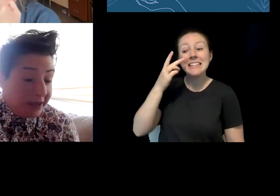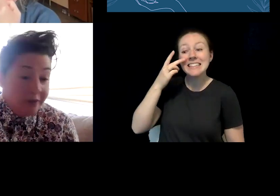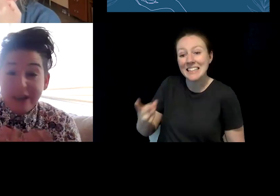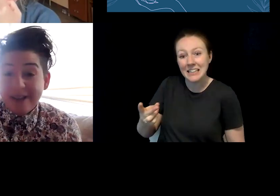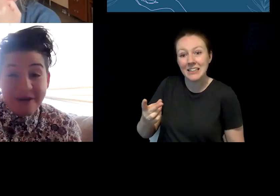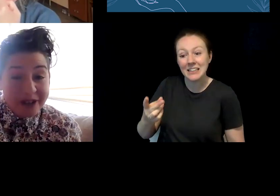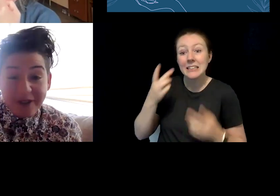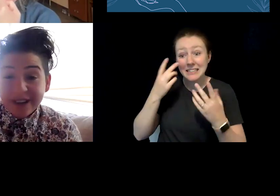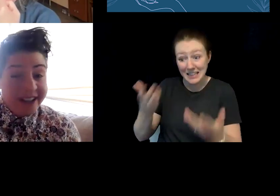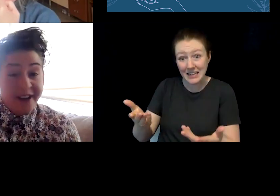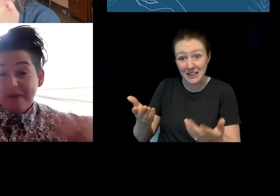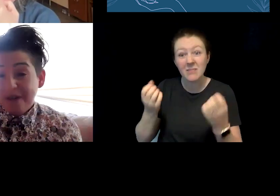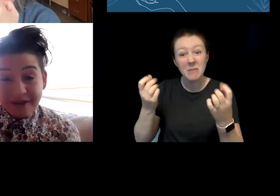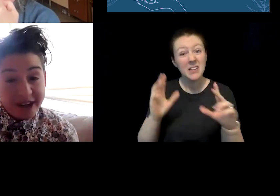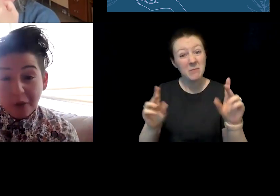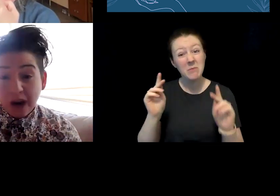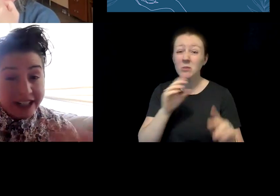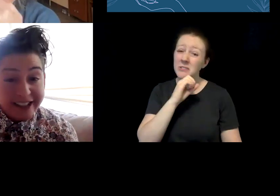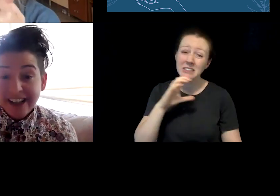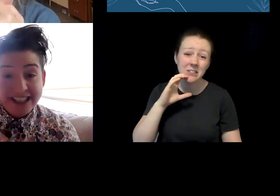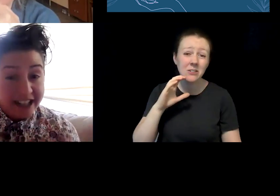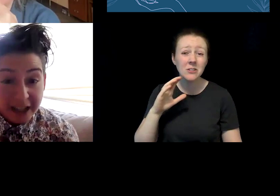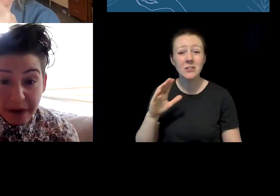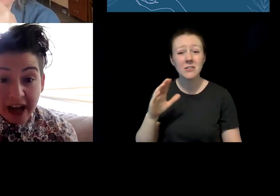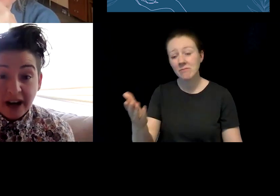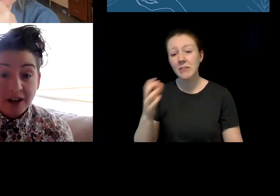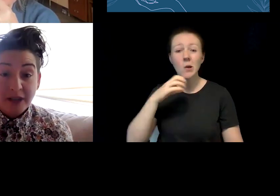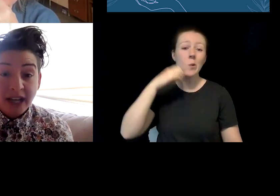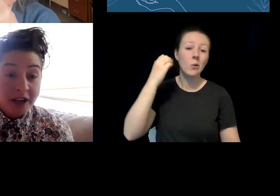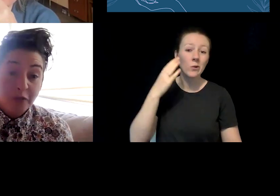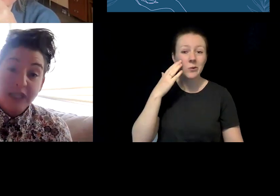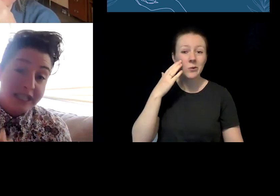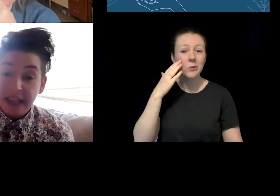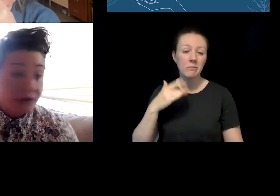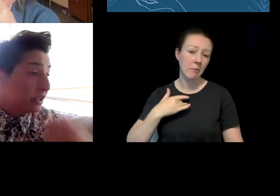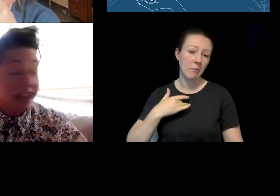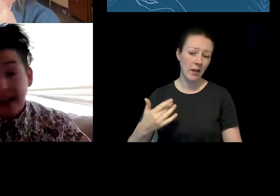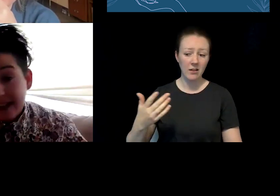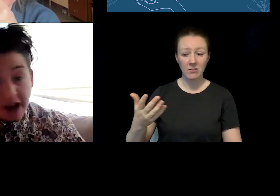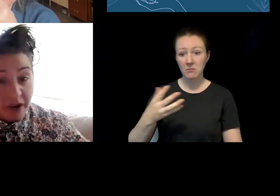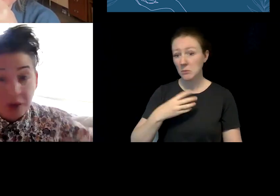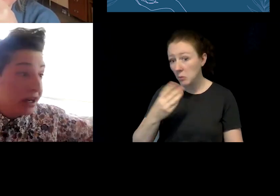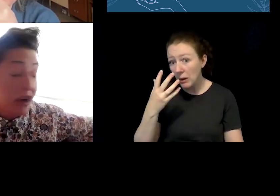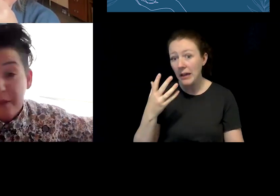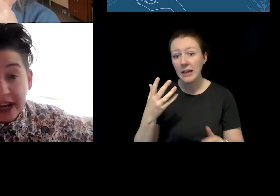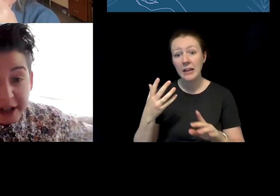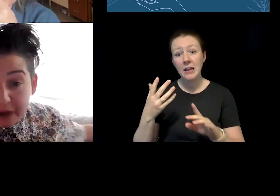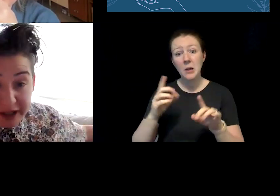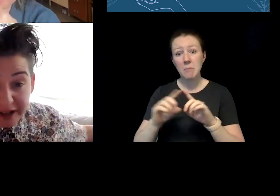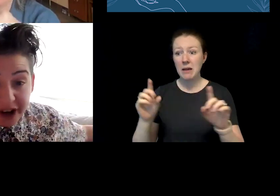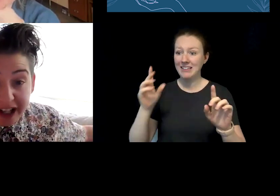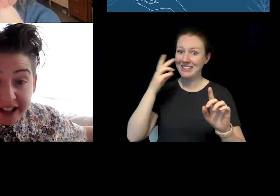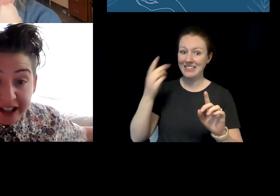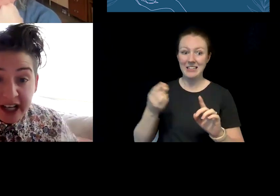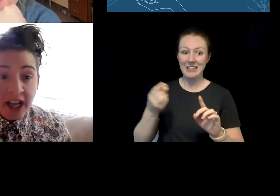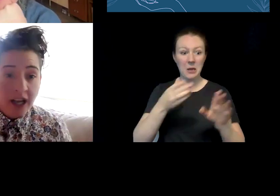the people that they were much older, they come from, like, very white settler backgrounds, like, to be seen through the gaze of a queer non-binary person